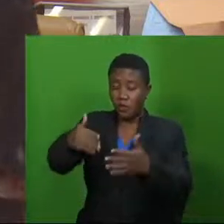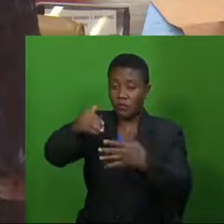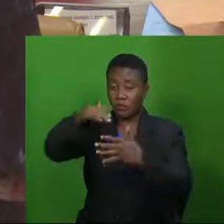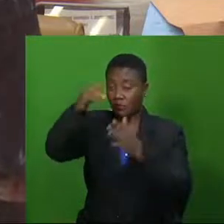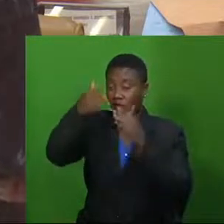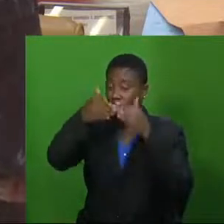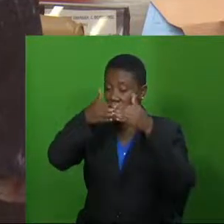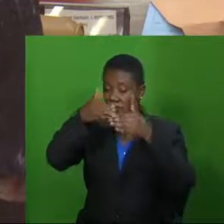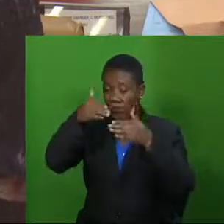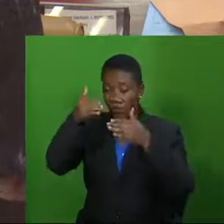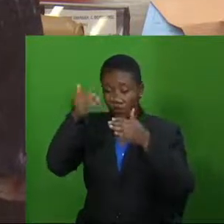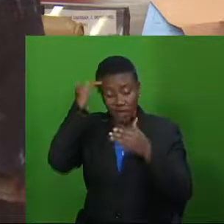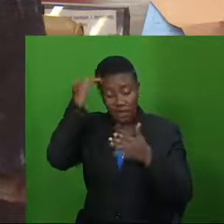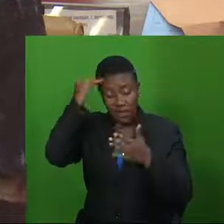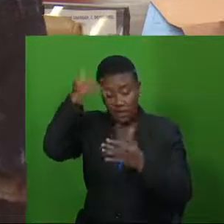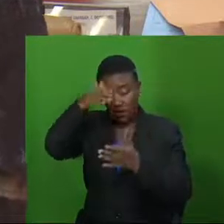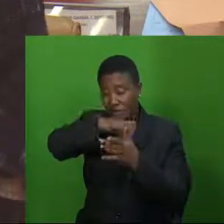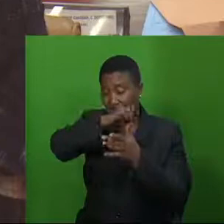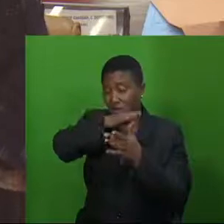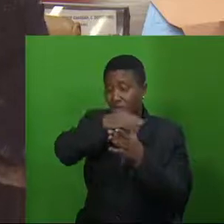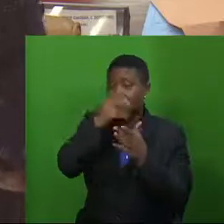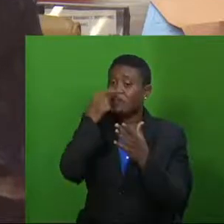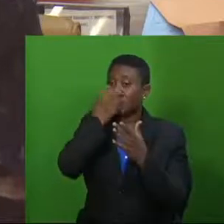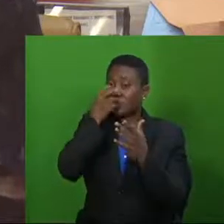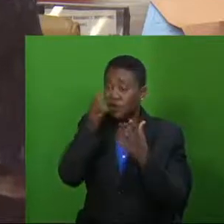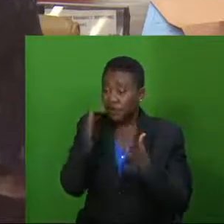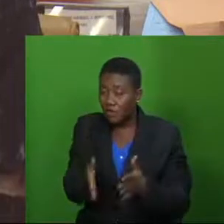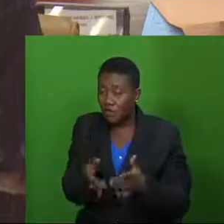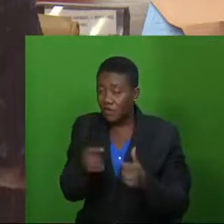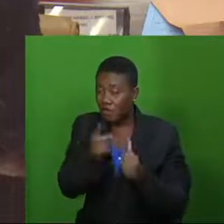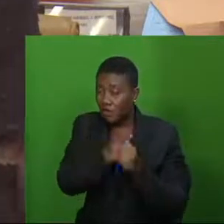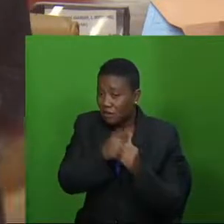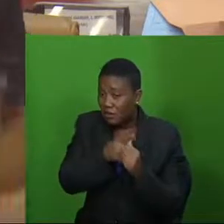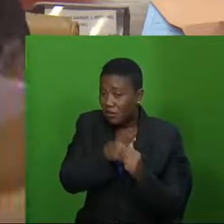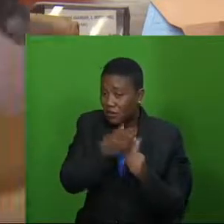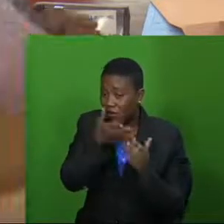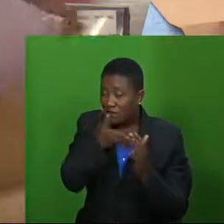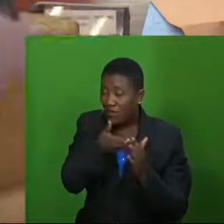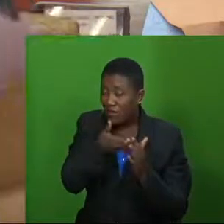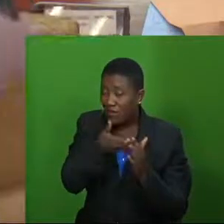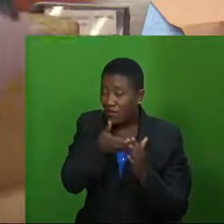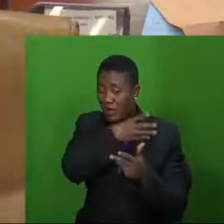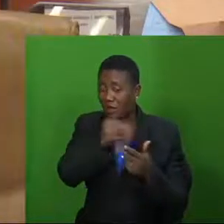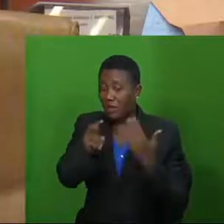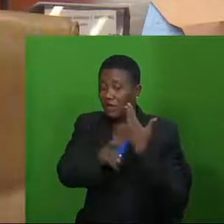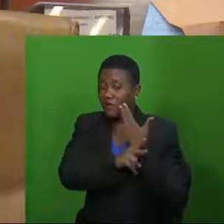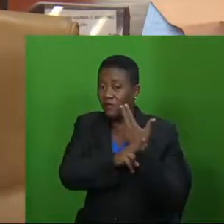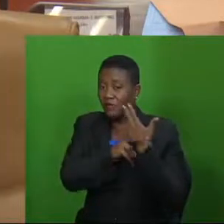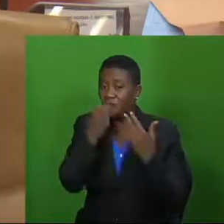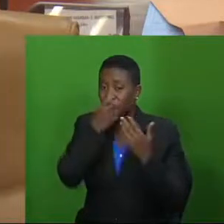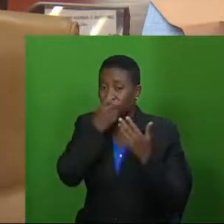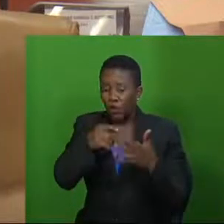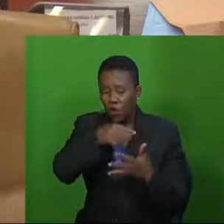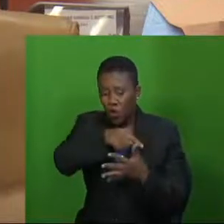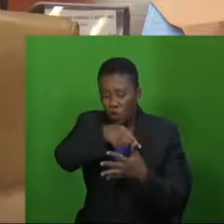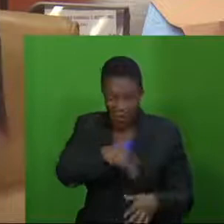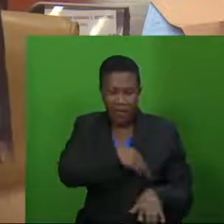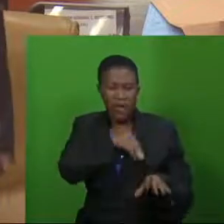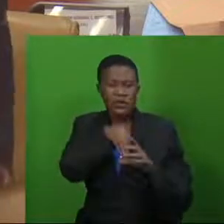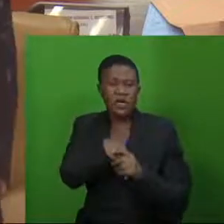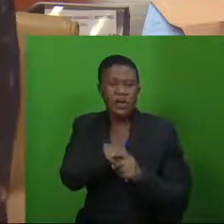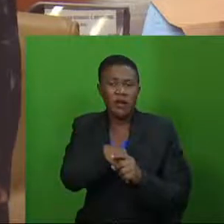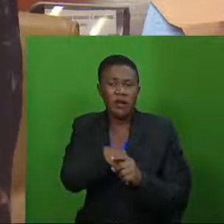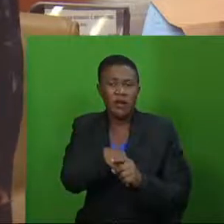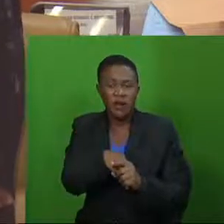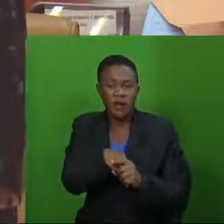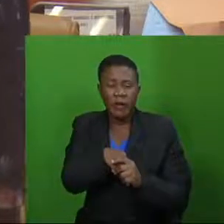Speaker, Right Honorable Speaker, led by your good self, and the second Deputy Speaker are all members of the committee that we are forming today. So